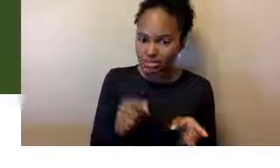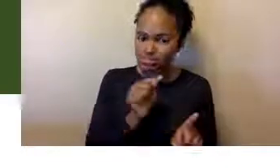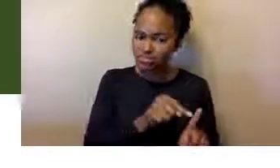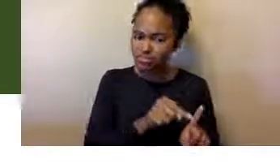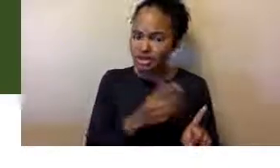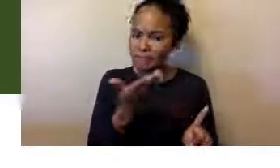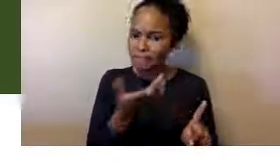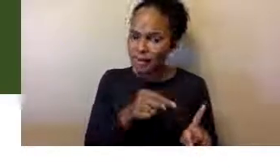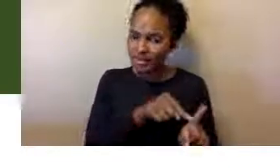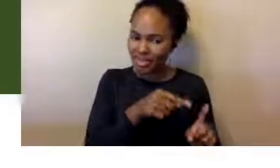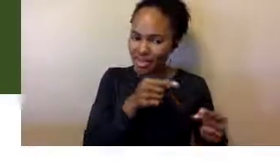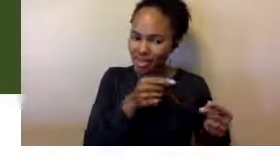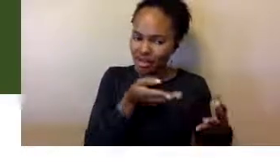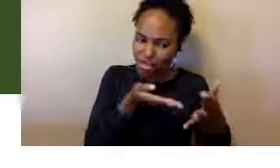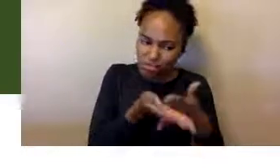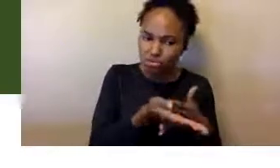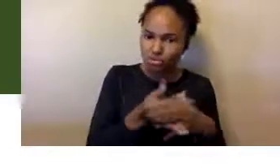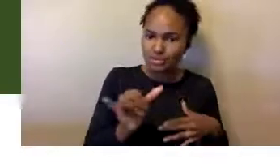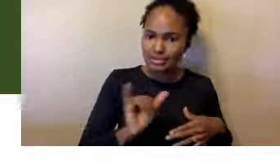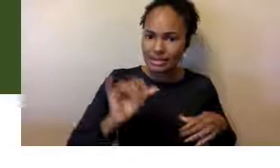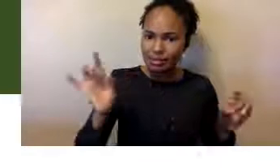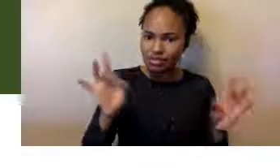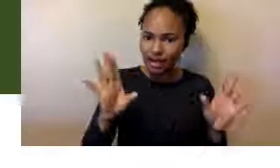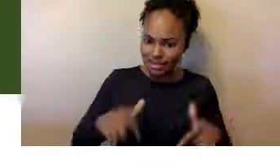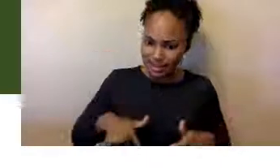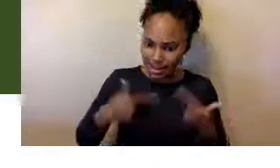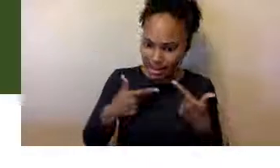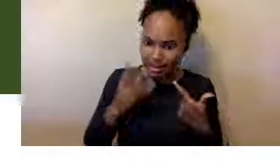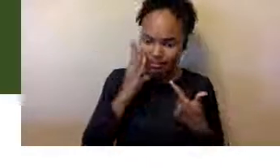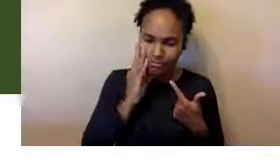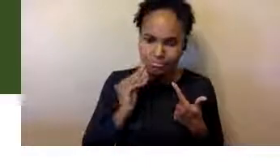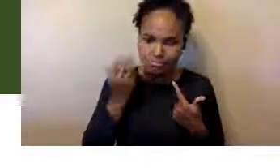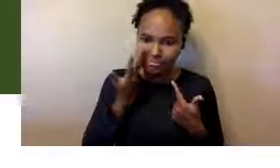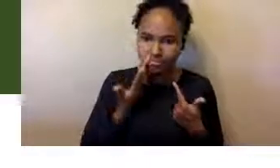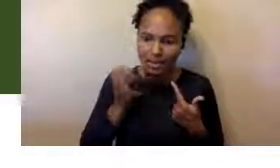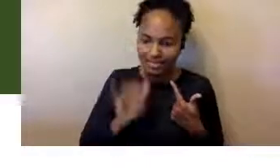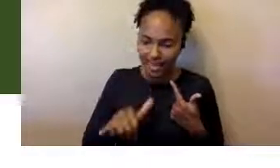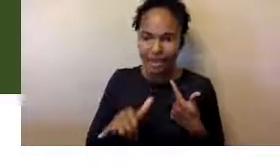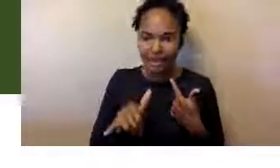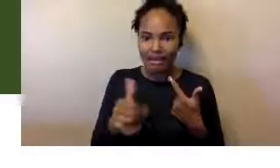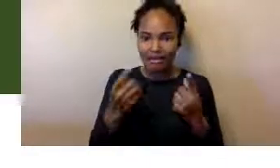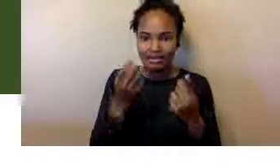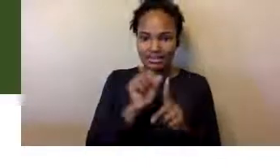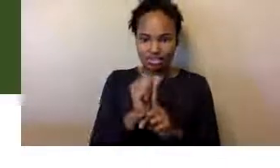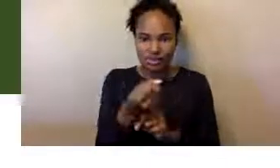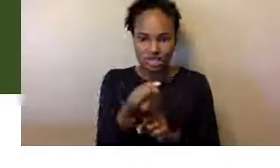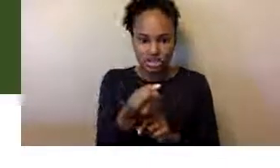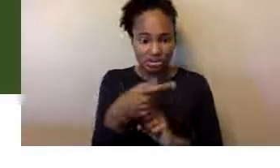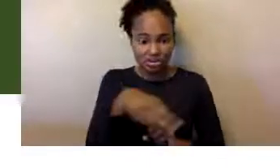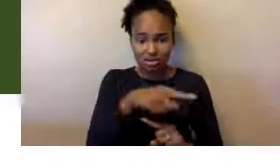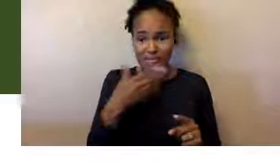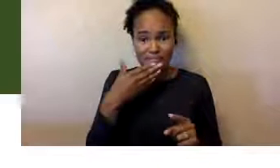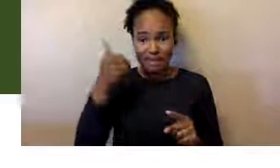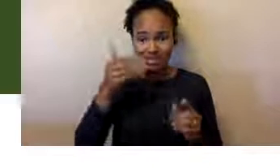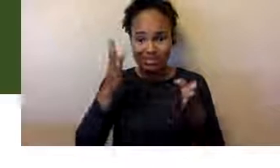same crisis themselves. They have lived experience. They're oftentimes the best individuals to respond, as well as